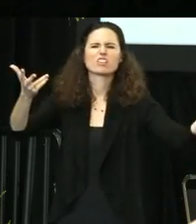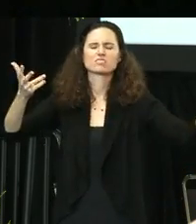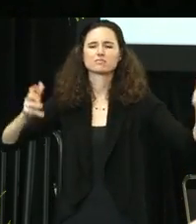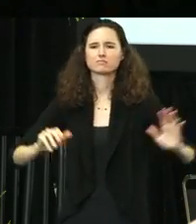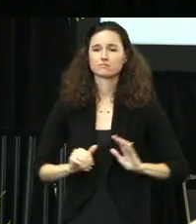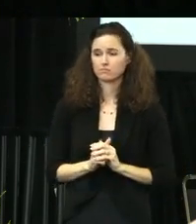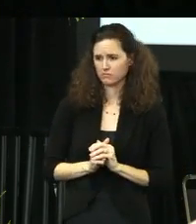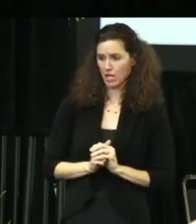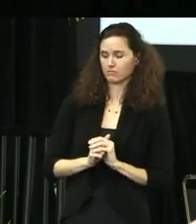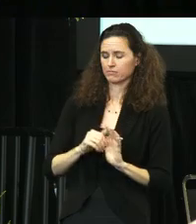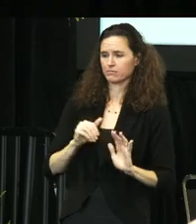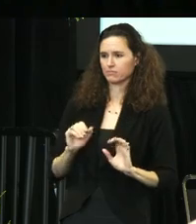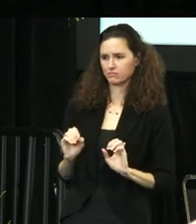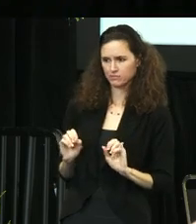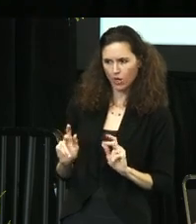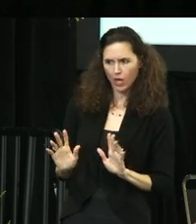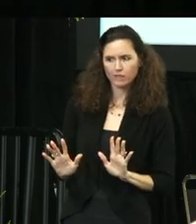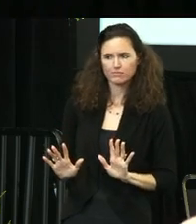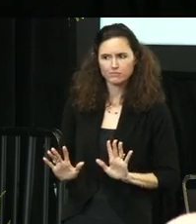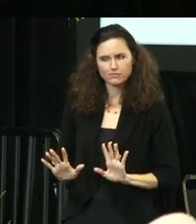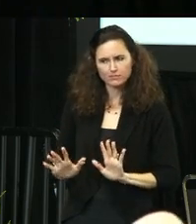Okay.